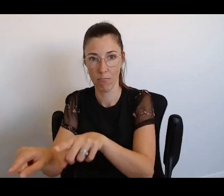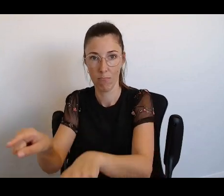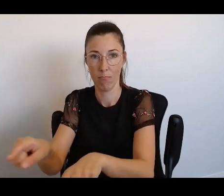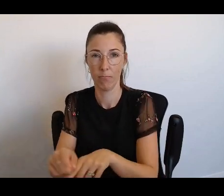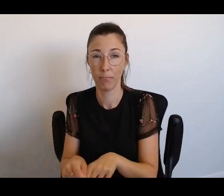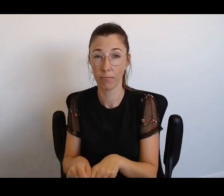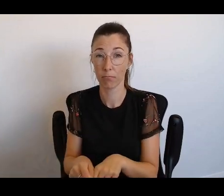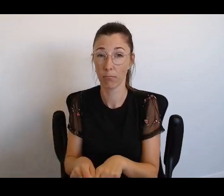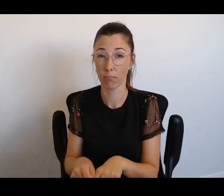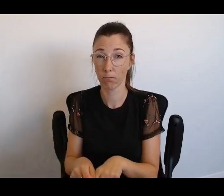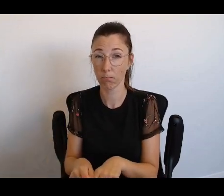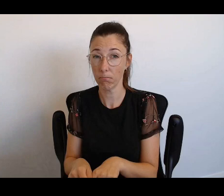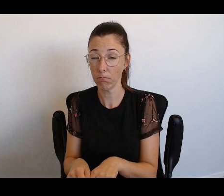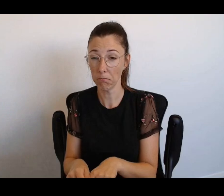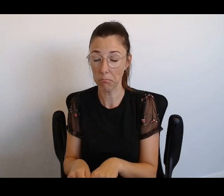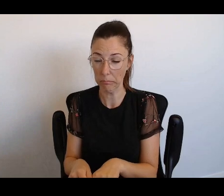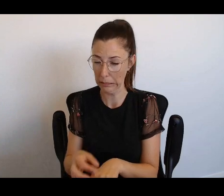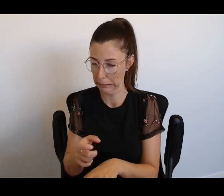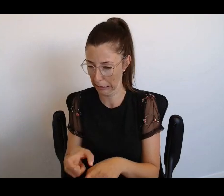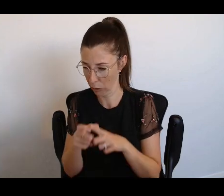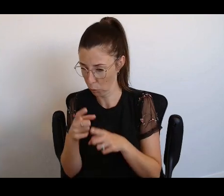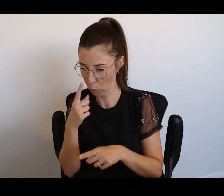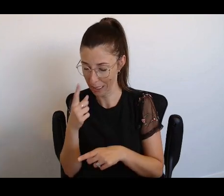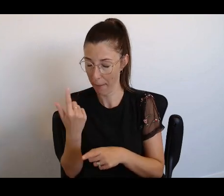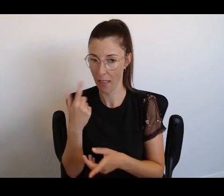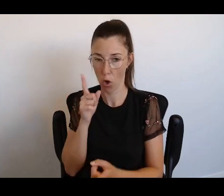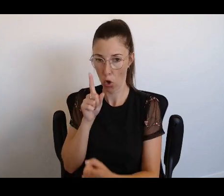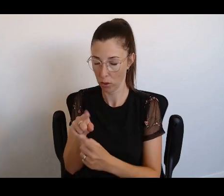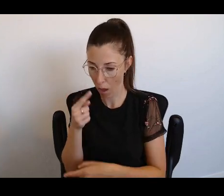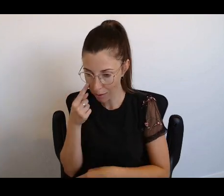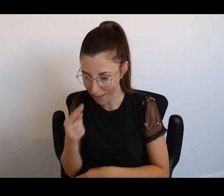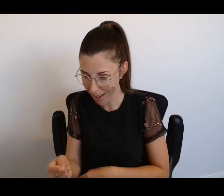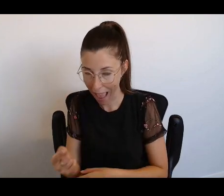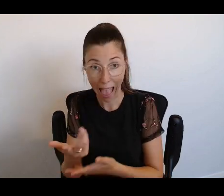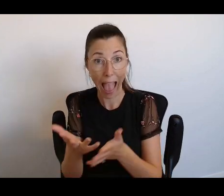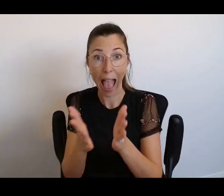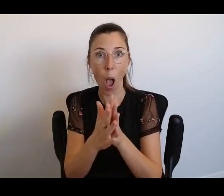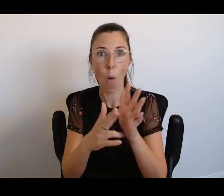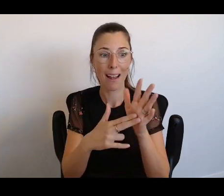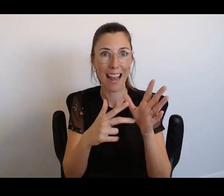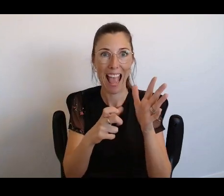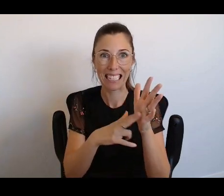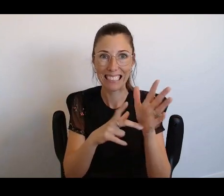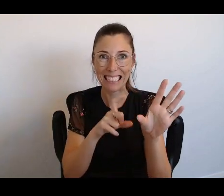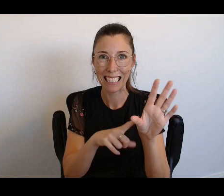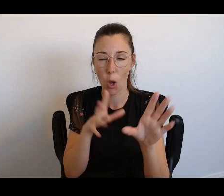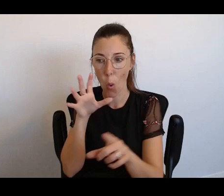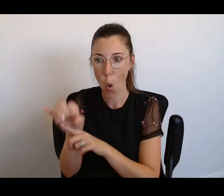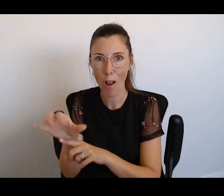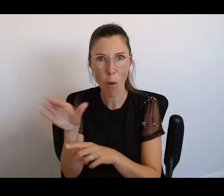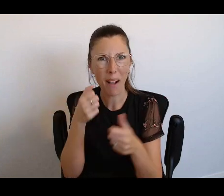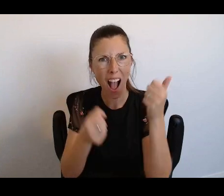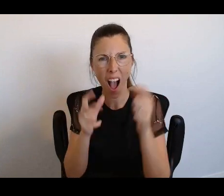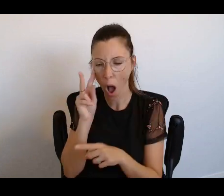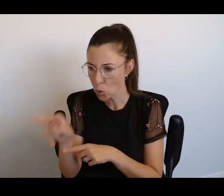in the sand were more evident on closer inspection. How Nancy was able to see them from a moving troopie, I will never understand,